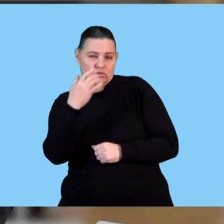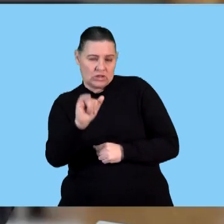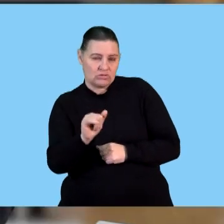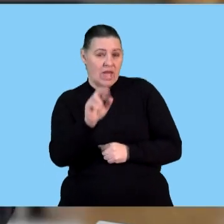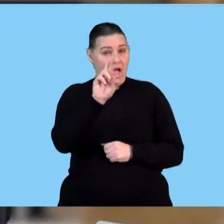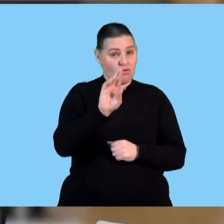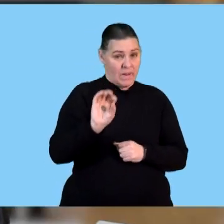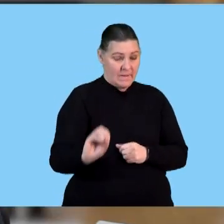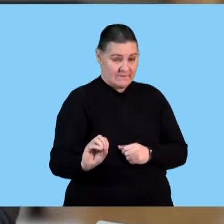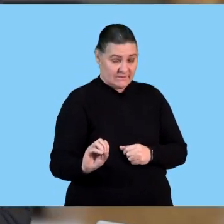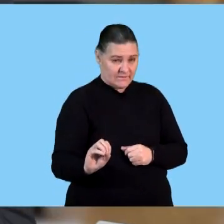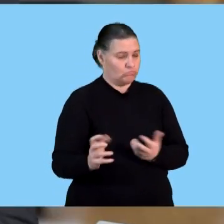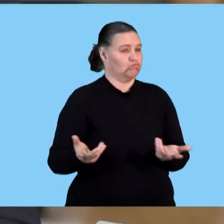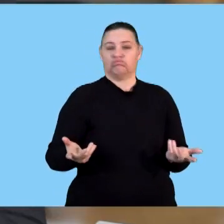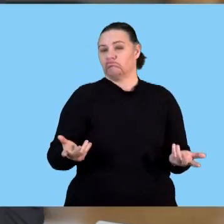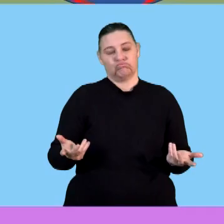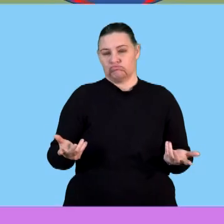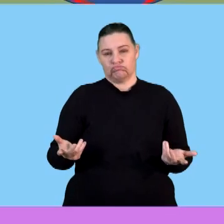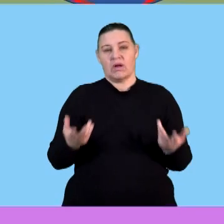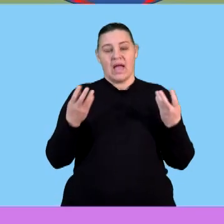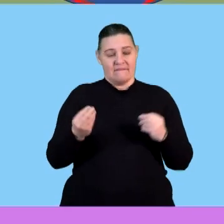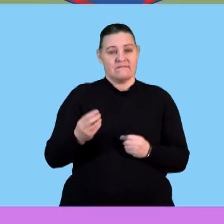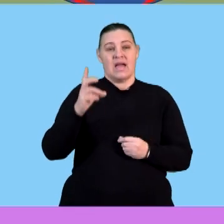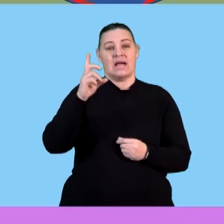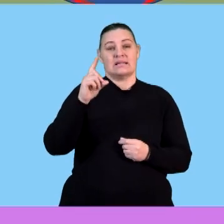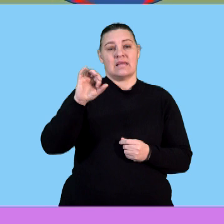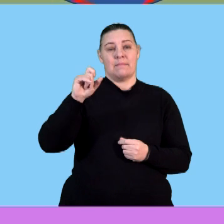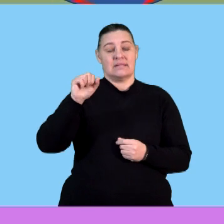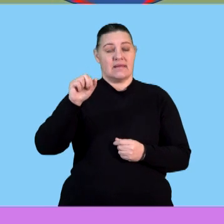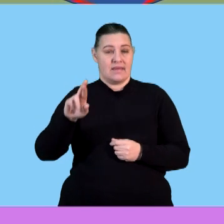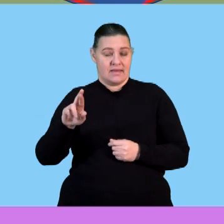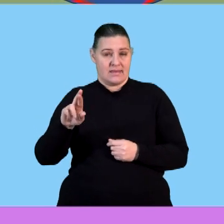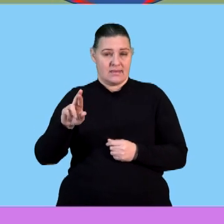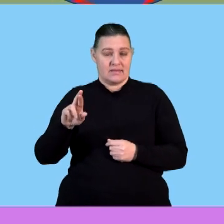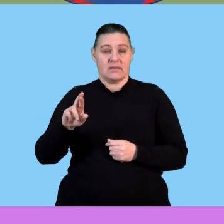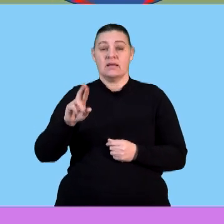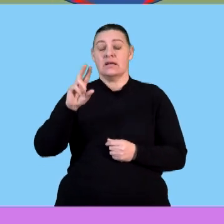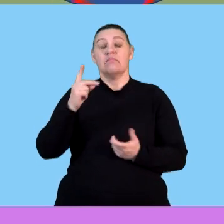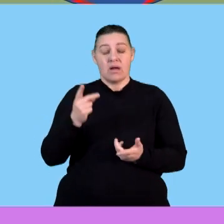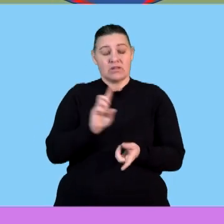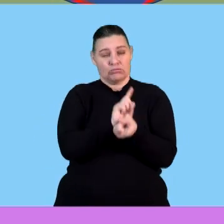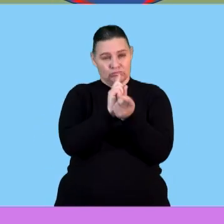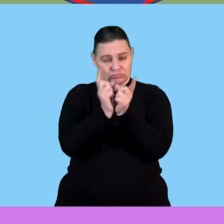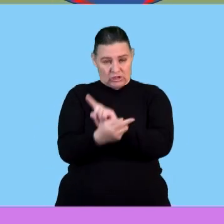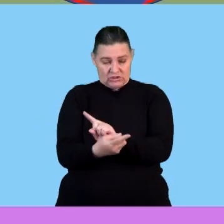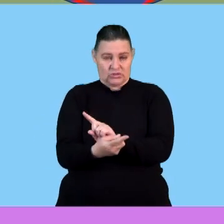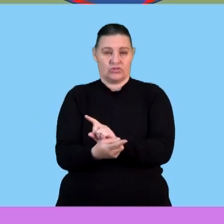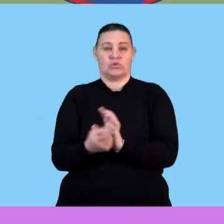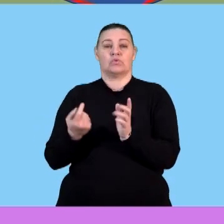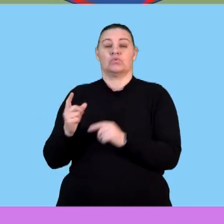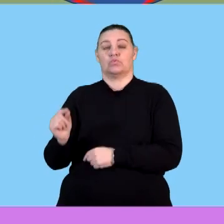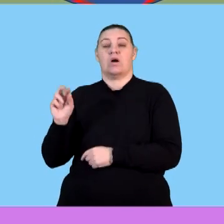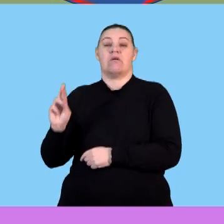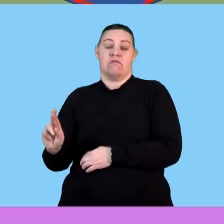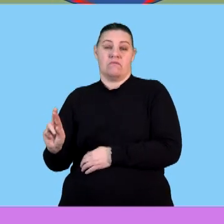a radius? No, I've got a diameter. So I've got to convert first. I've got to convert the diameter